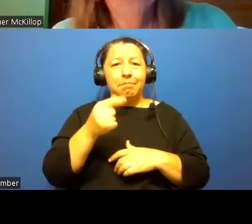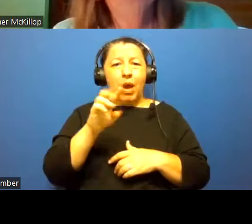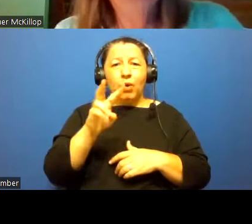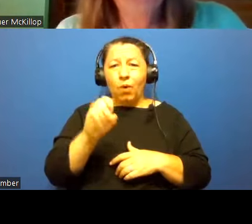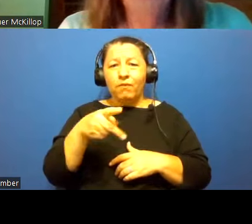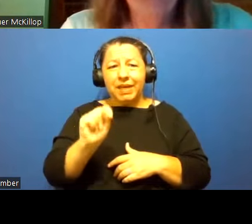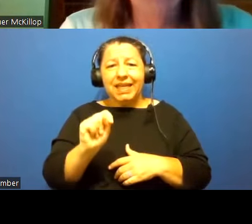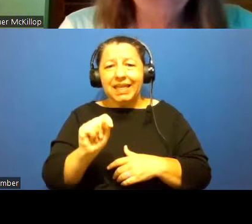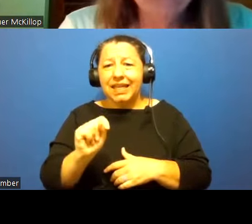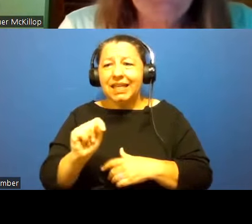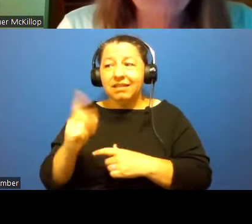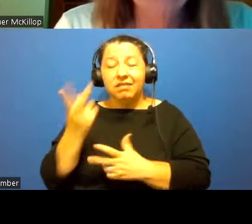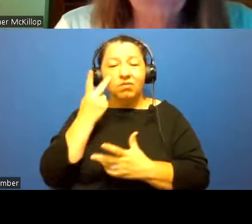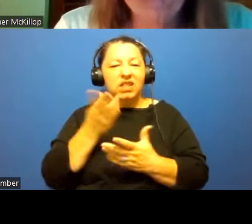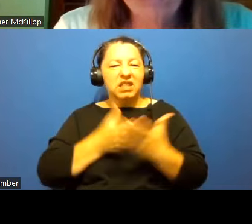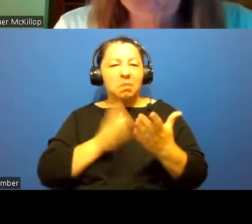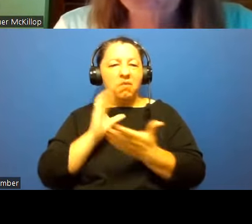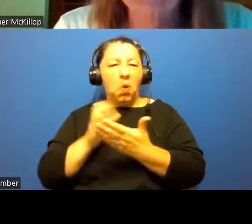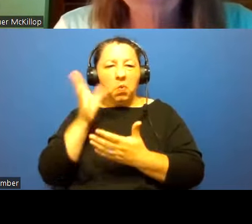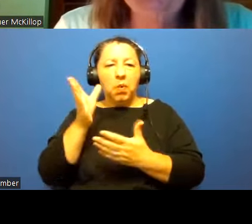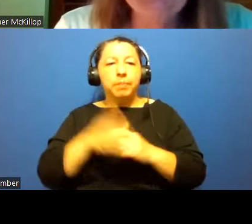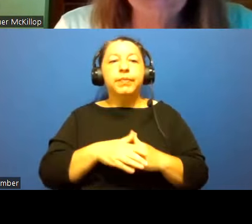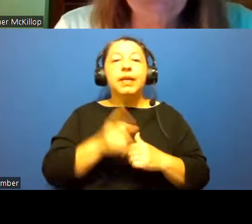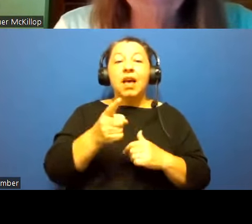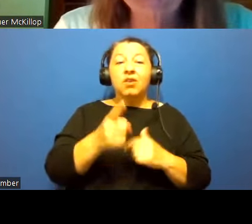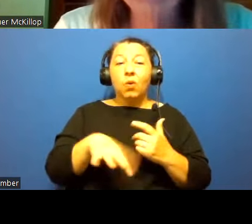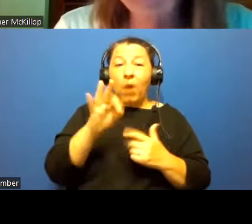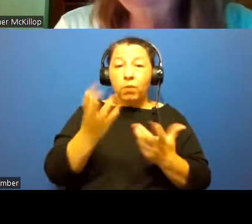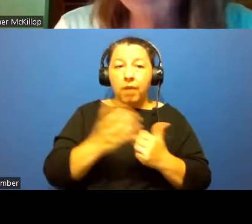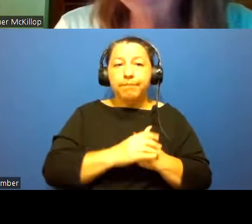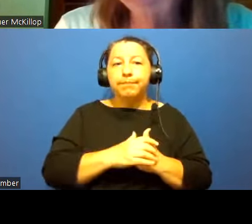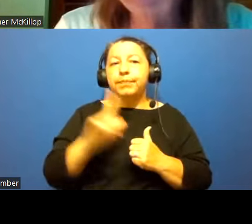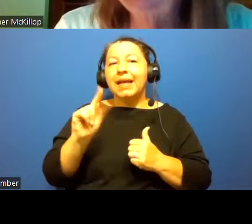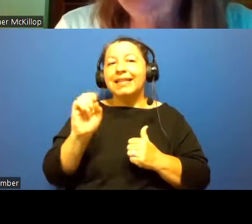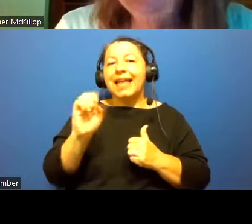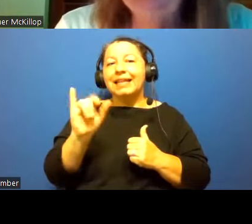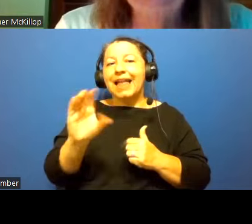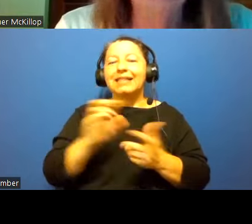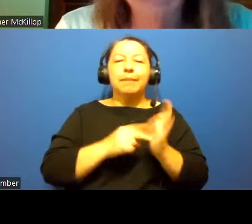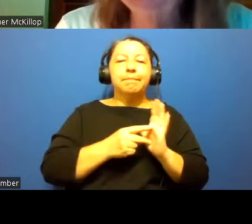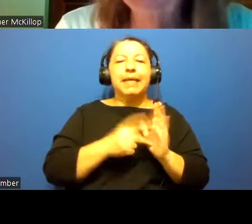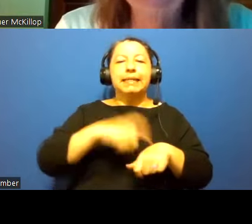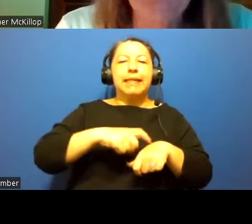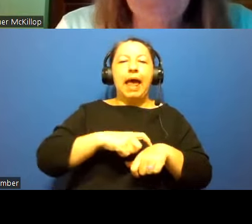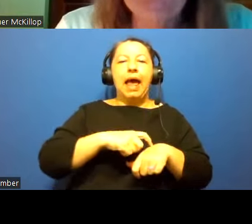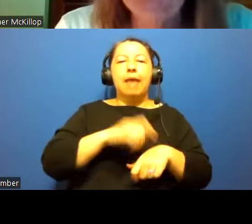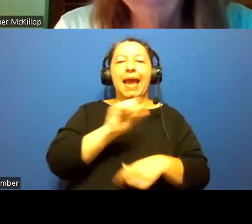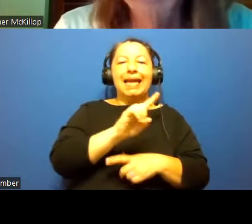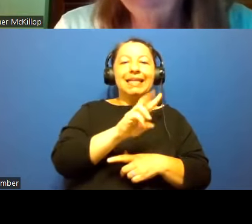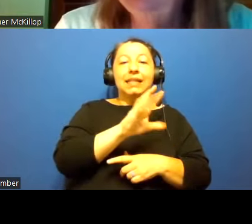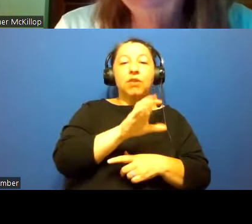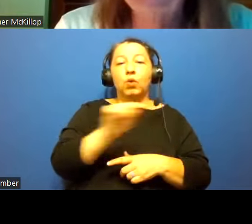is what we found: late classic wooden buildings. The late classic is AD 600 to 800. The terminal classic